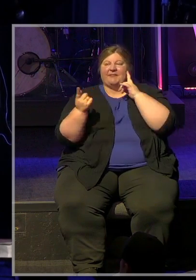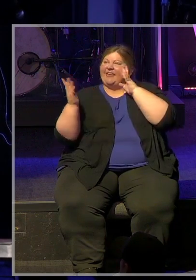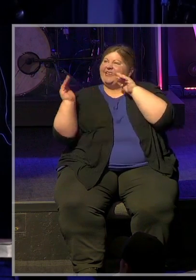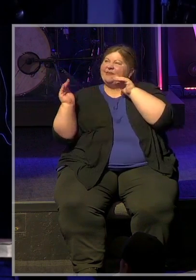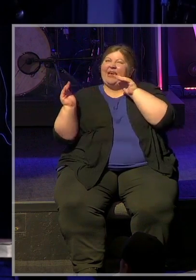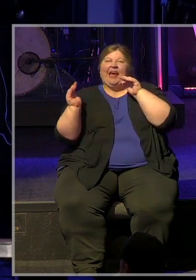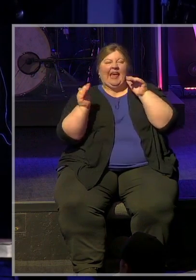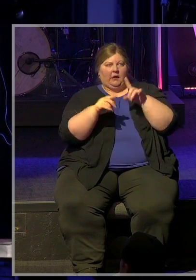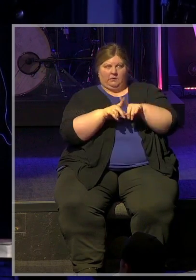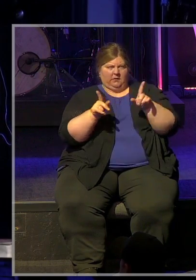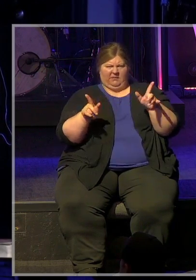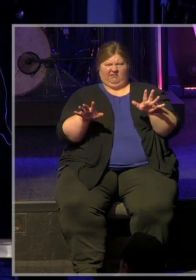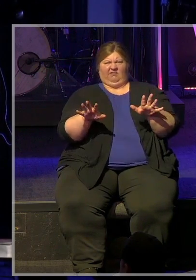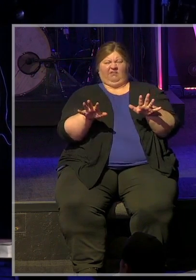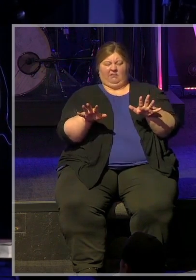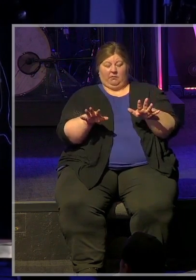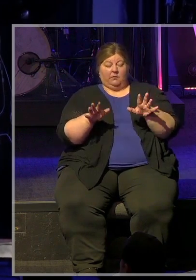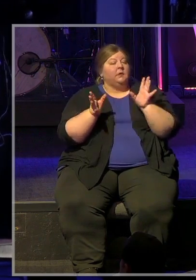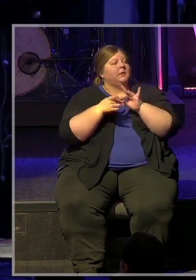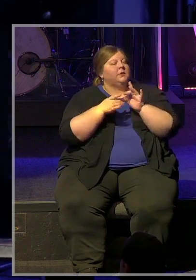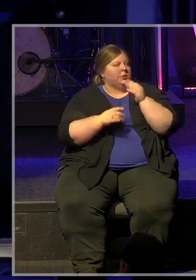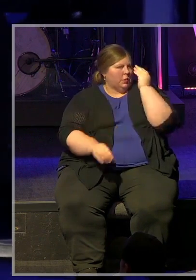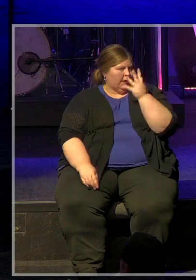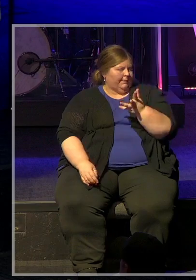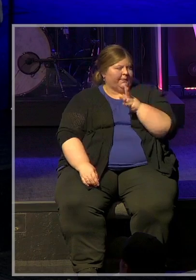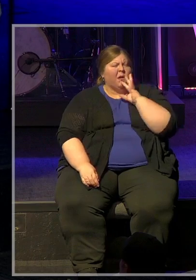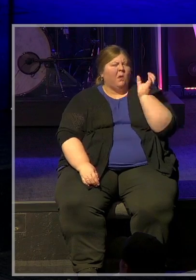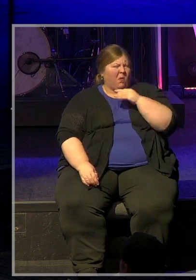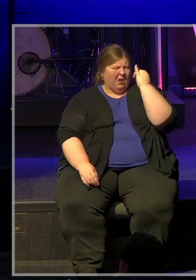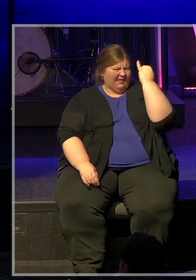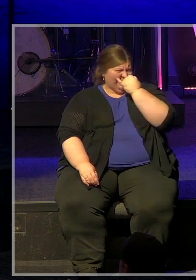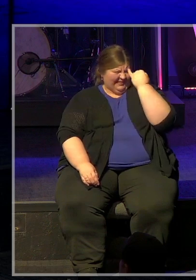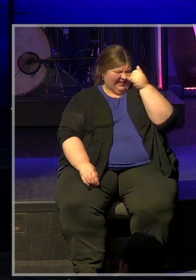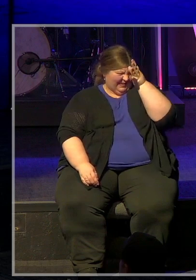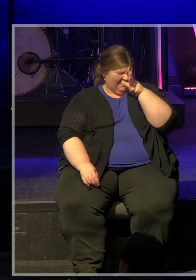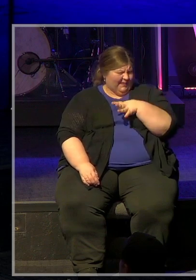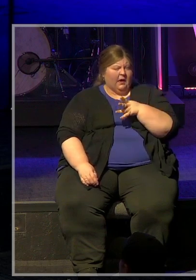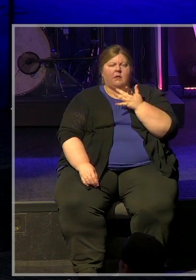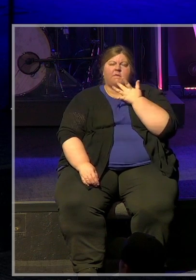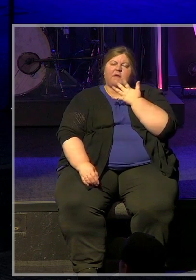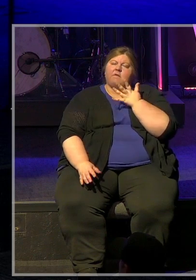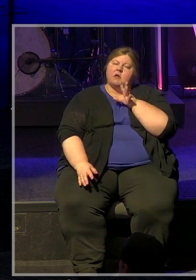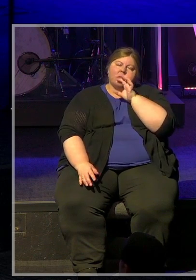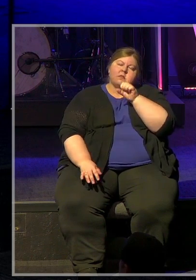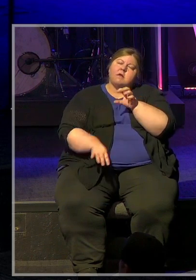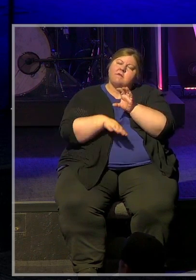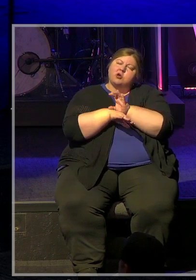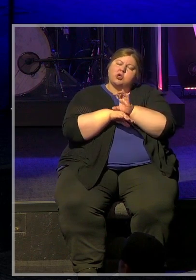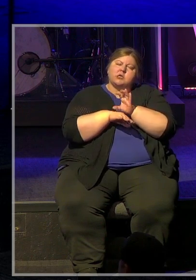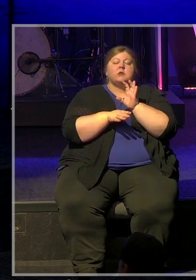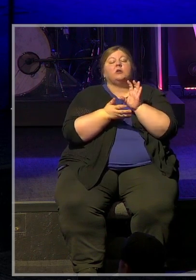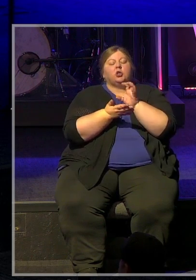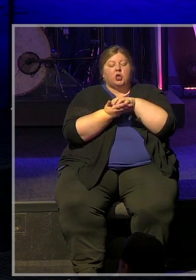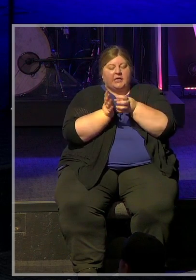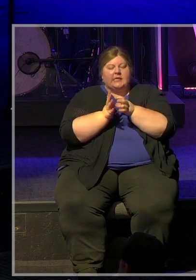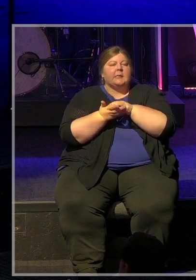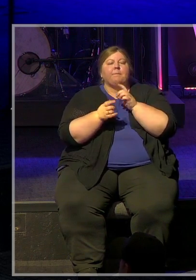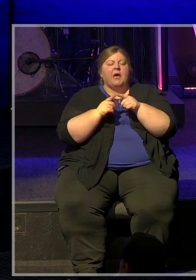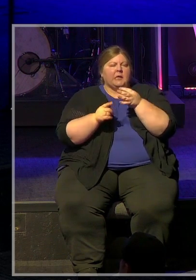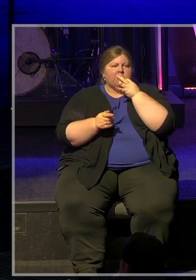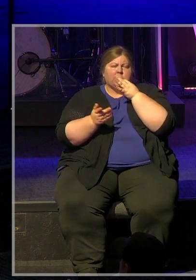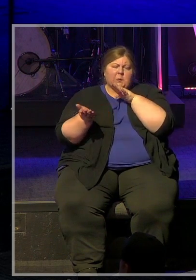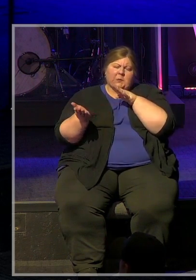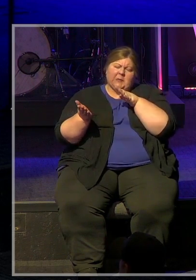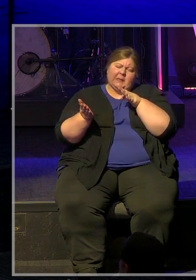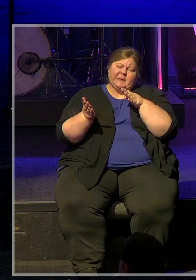So I want to tell you a story. Story goes like this. It's an old Italian man. His favorite thing in the world is cookies, but he's on his deathbed. So he's dying. He's